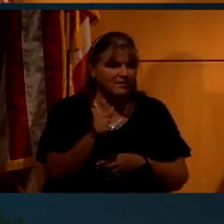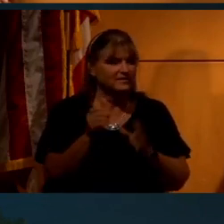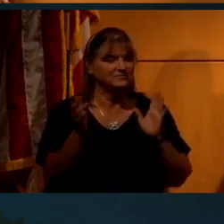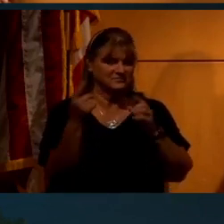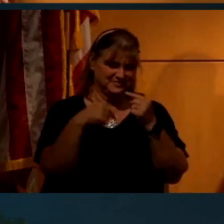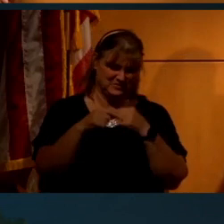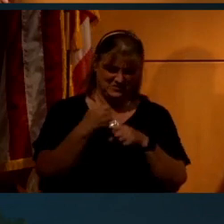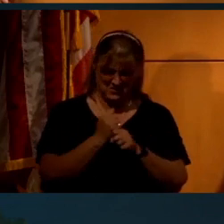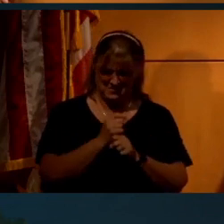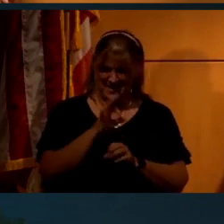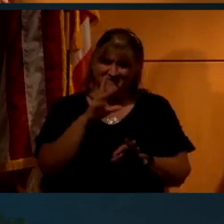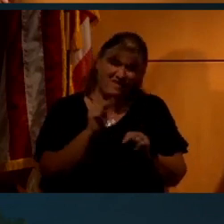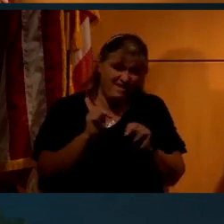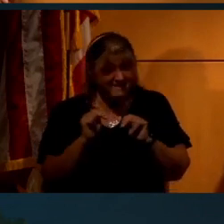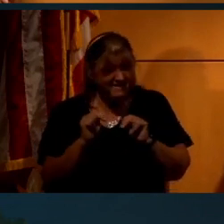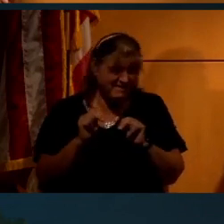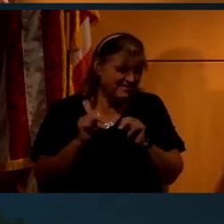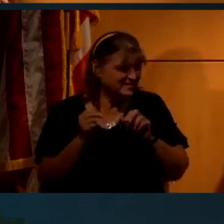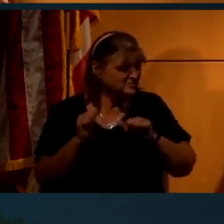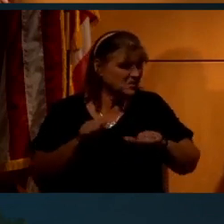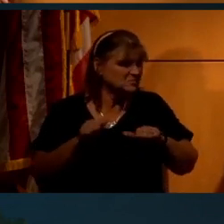So I try to make it as fun as possible.